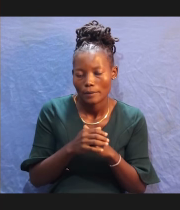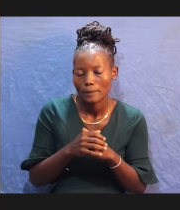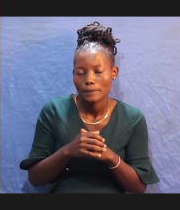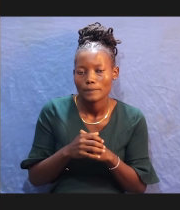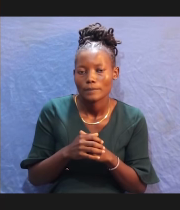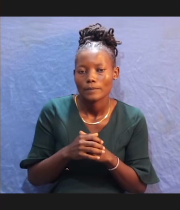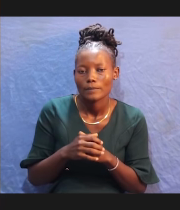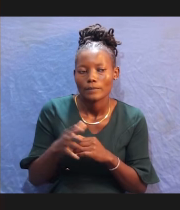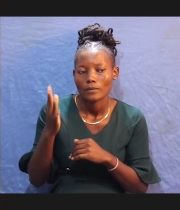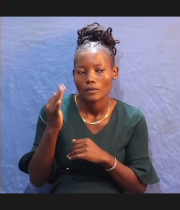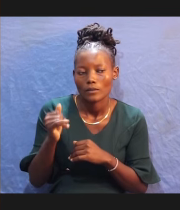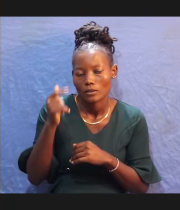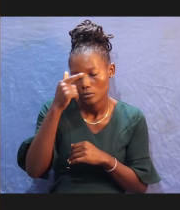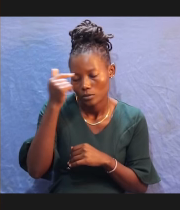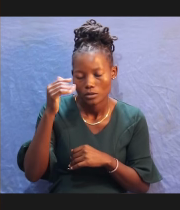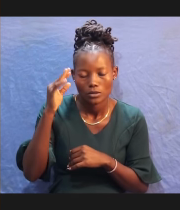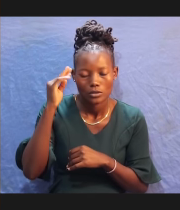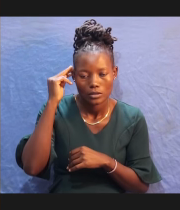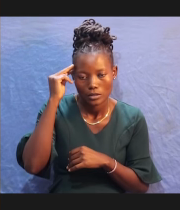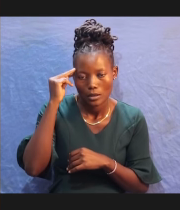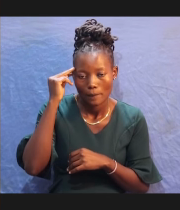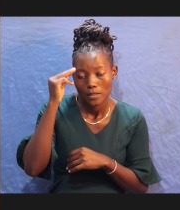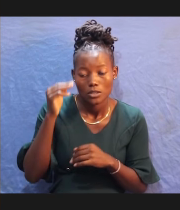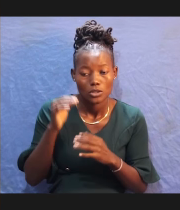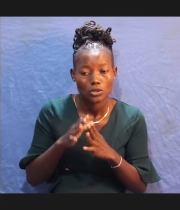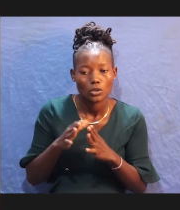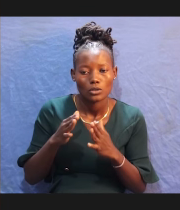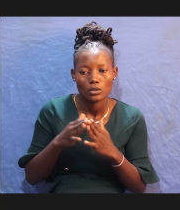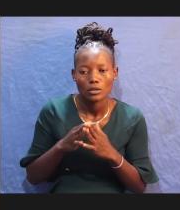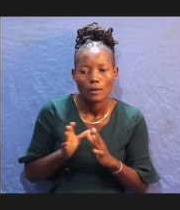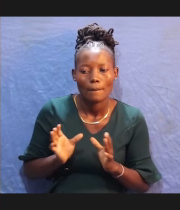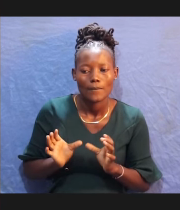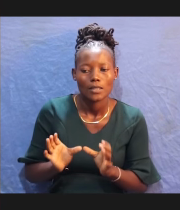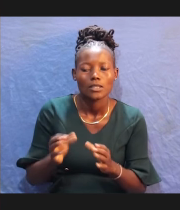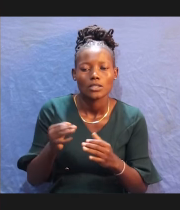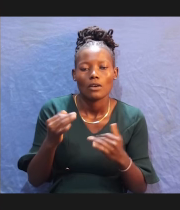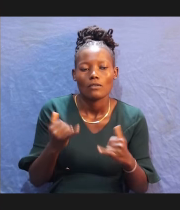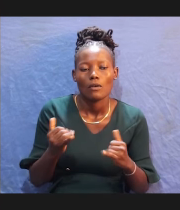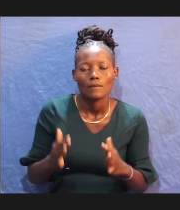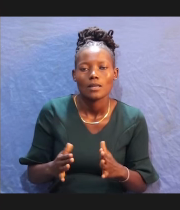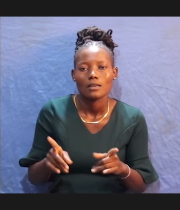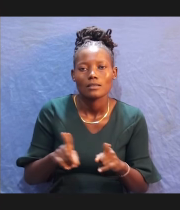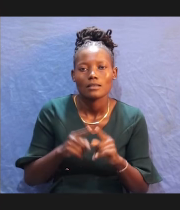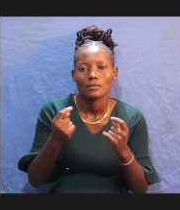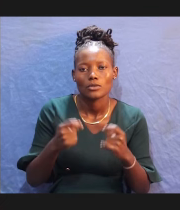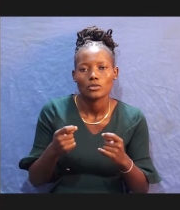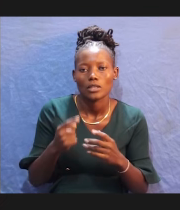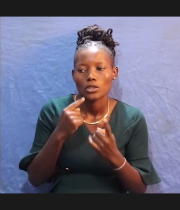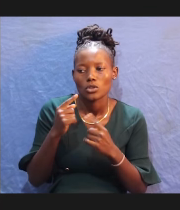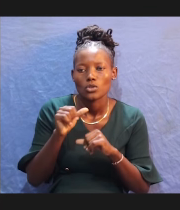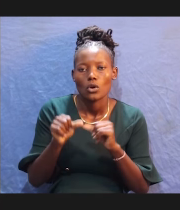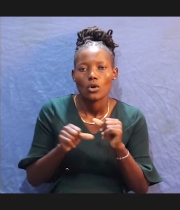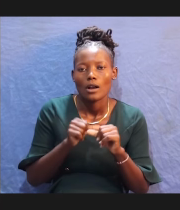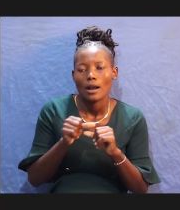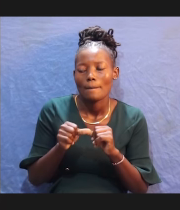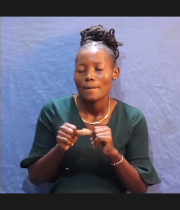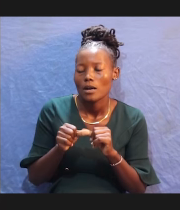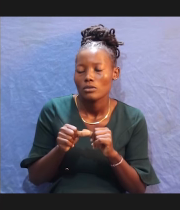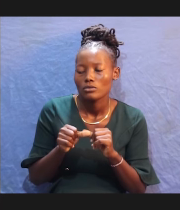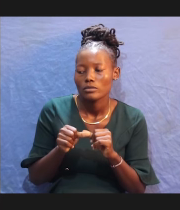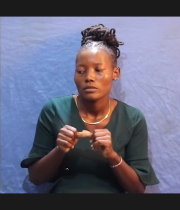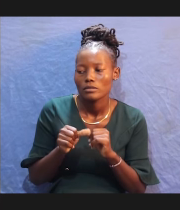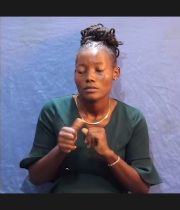is a huge mental pressure for the players, and try to talk to them about the other core values that are in a team and